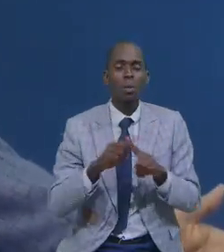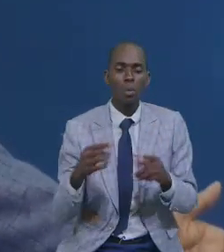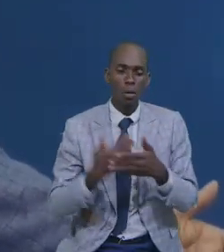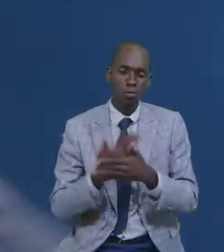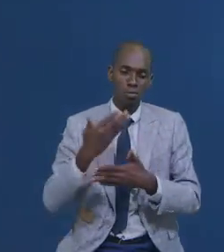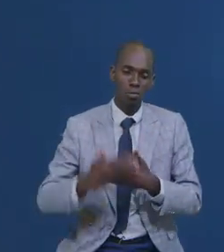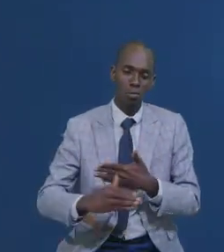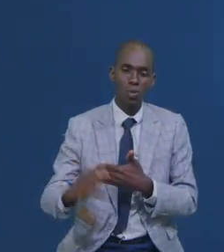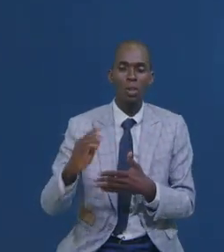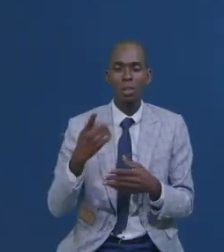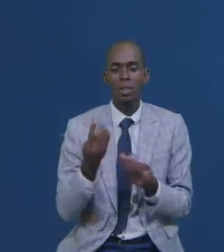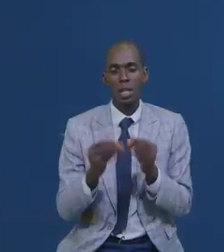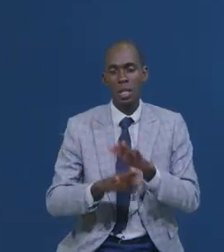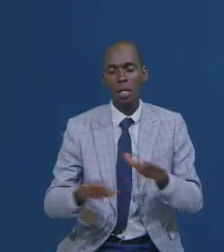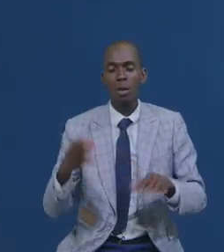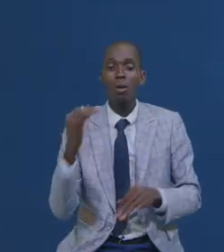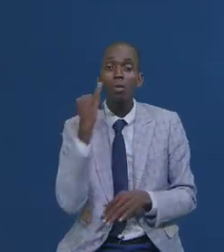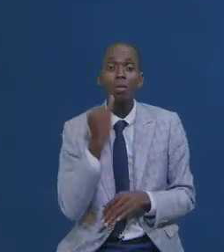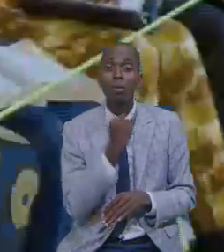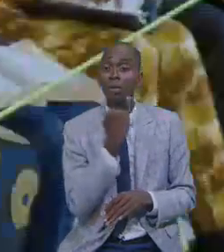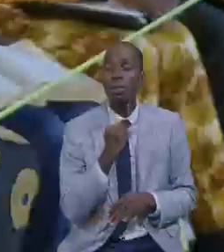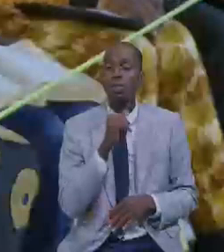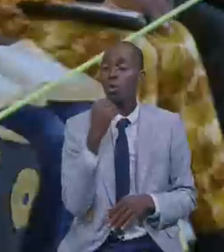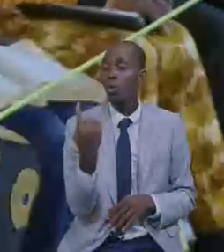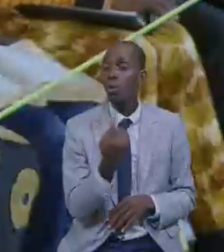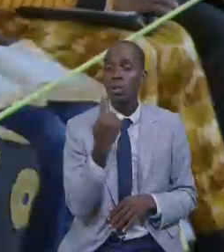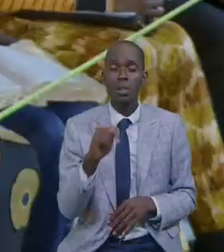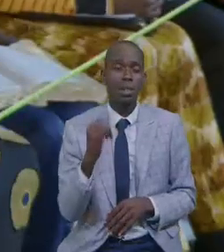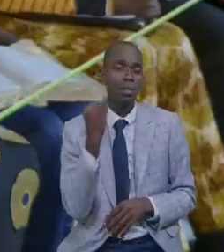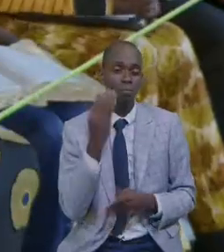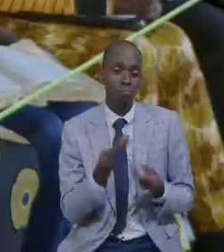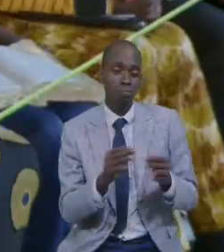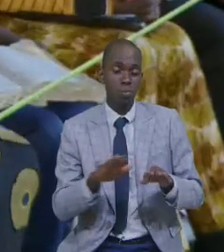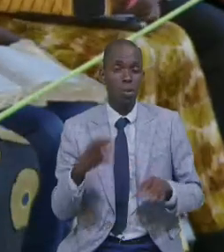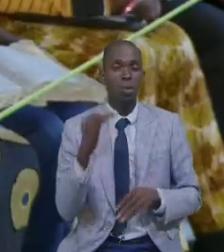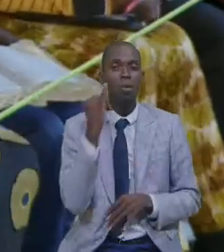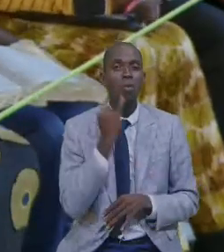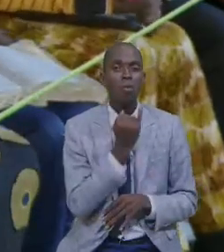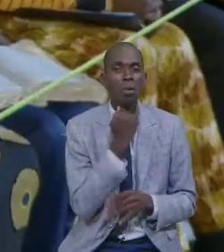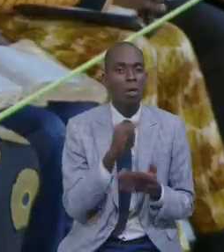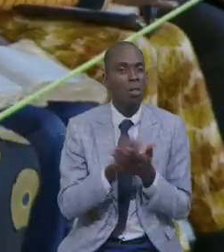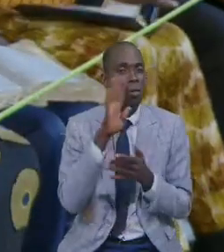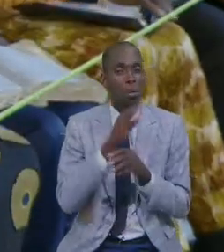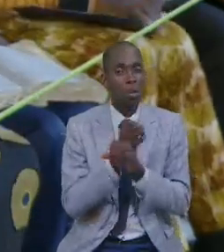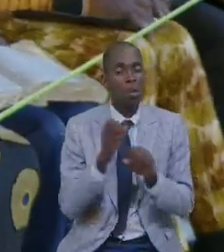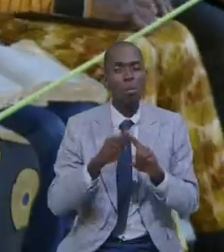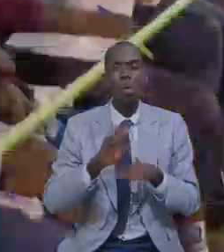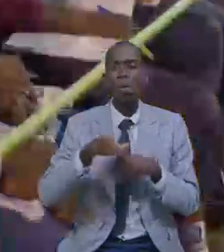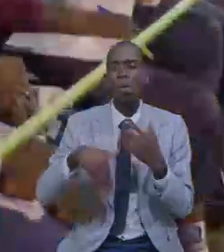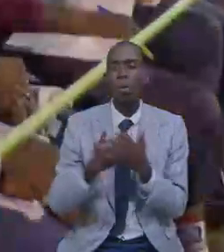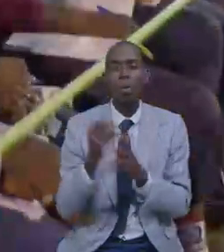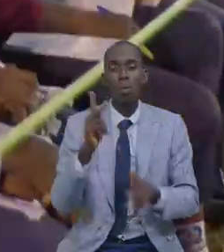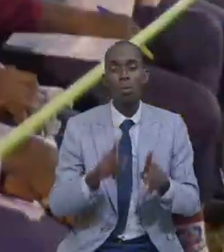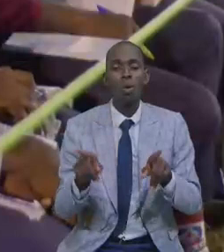of Israel. It's not only the land of Israel that will be saved, but all the people to the uttermost part of